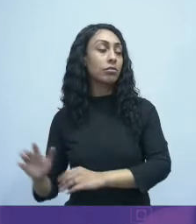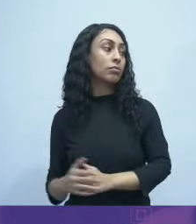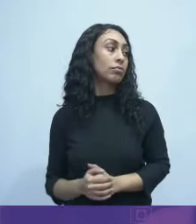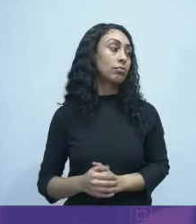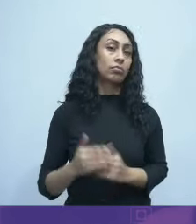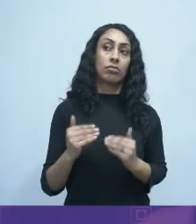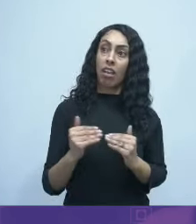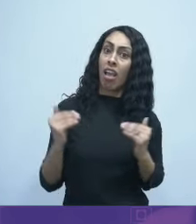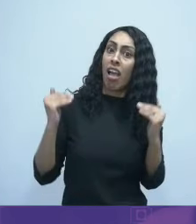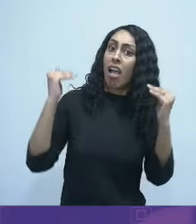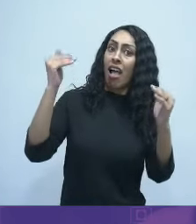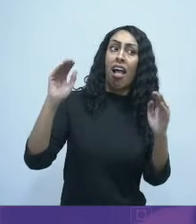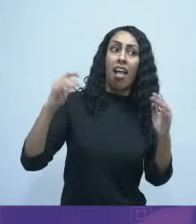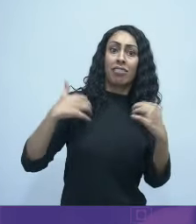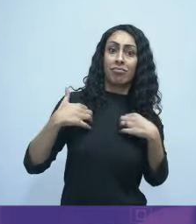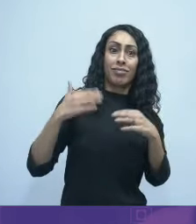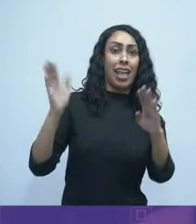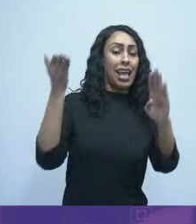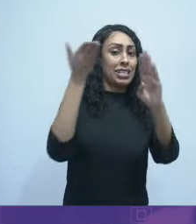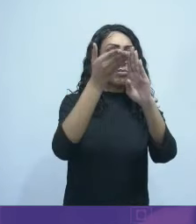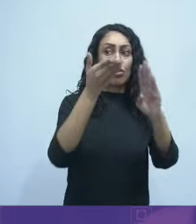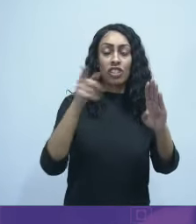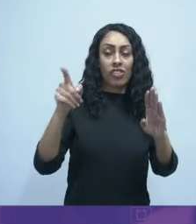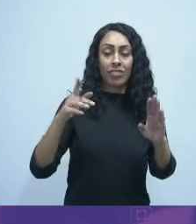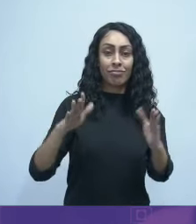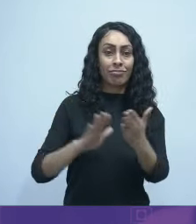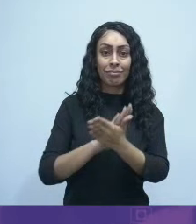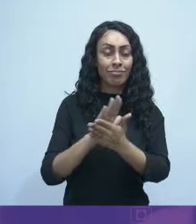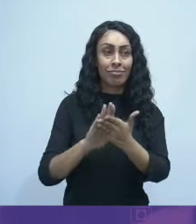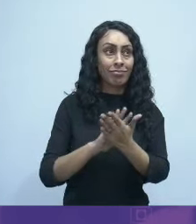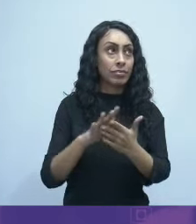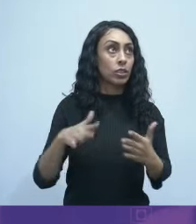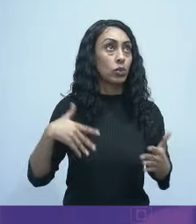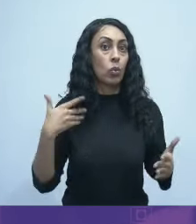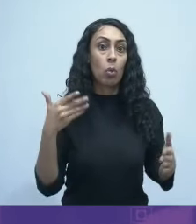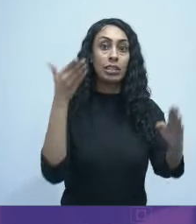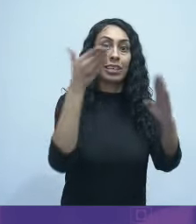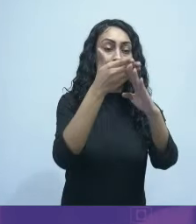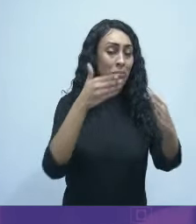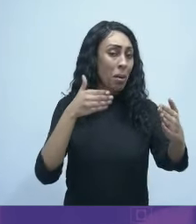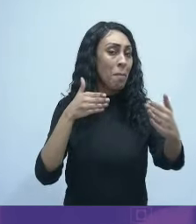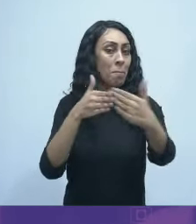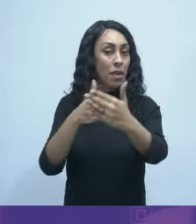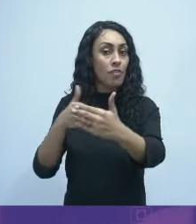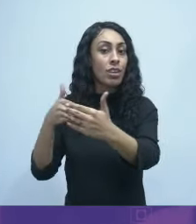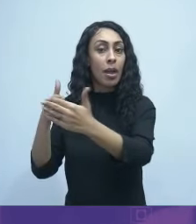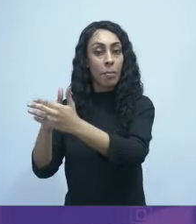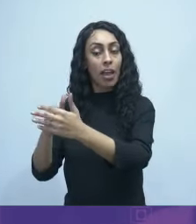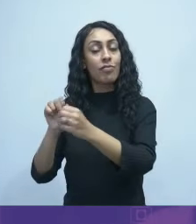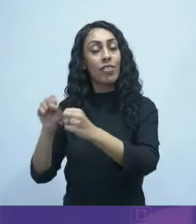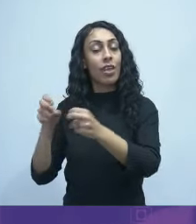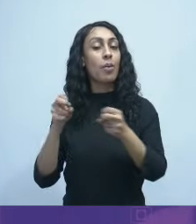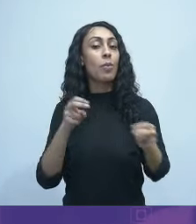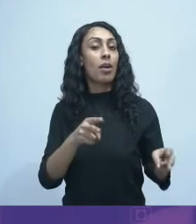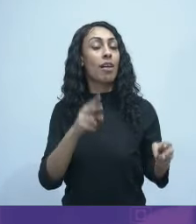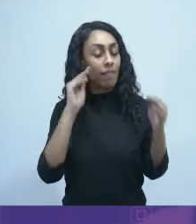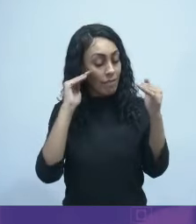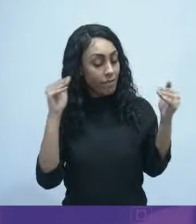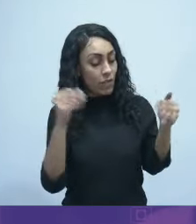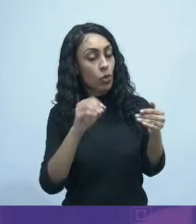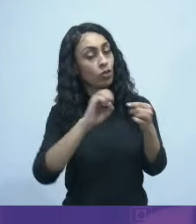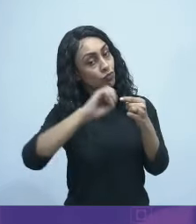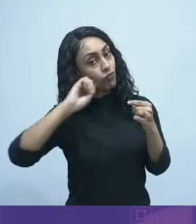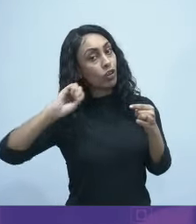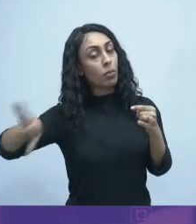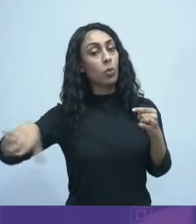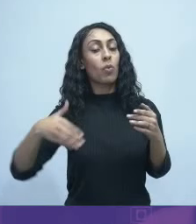high aspirations. It's not that they lack aspiration to move into the creative sector, but barriers are put in their way, and our focus is on ensuring that